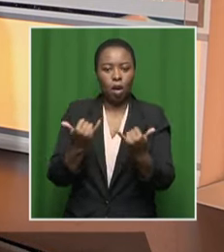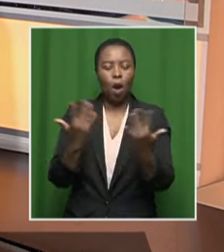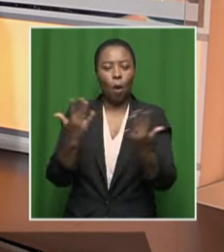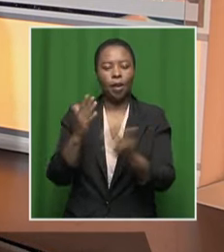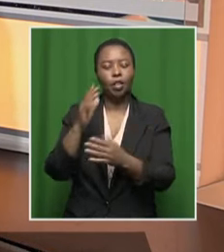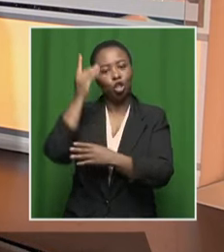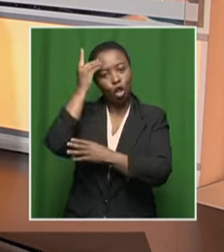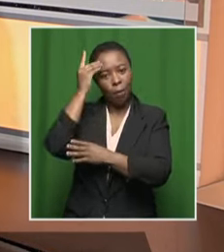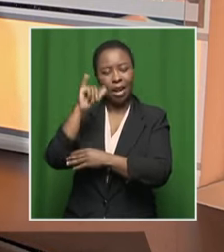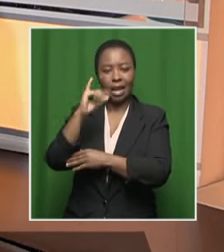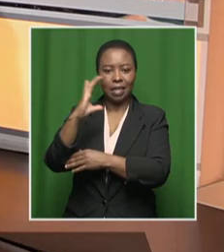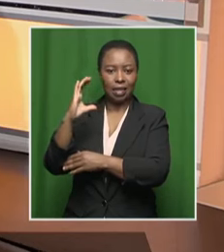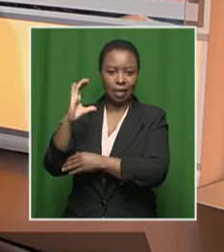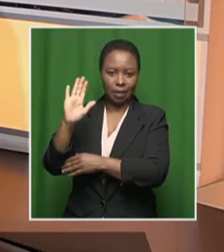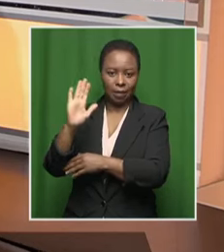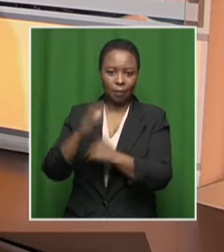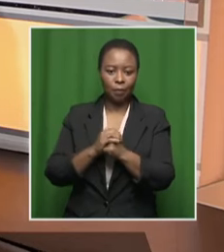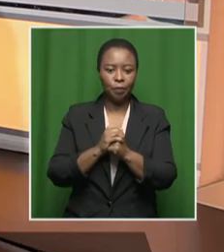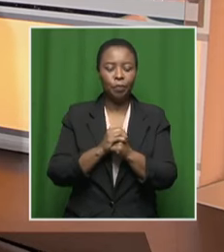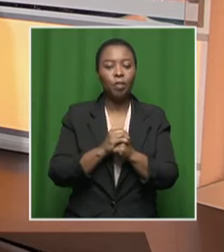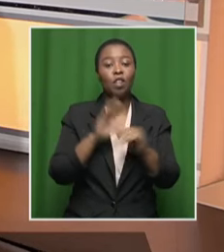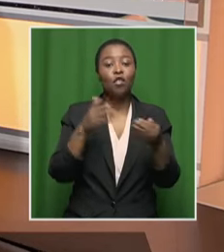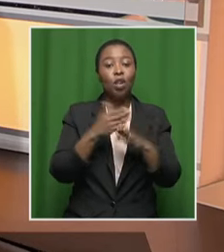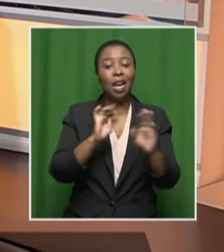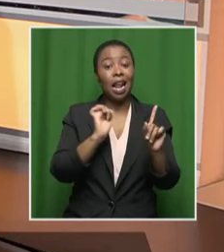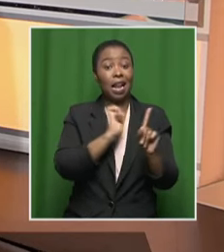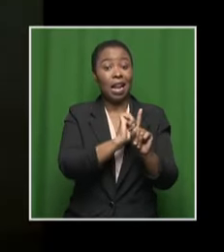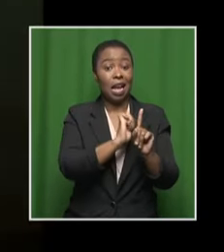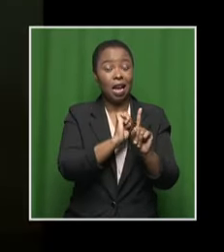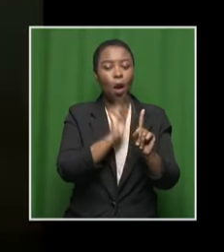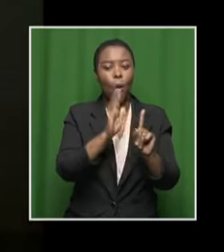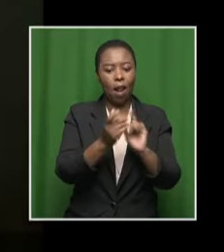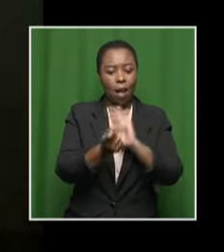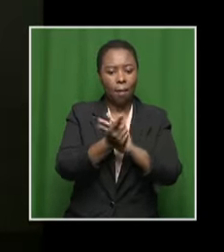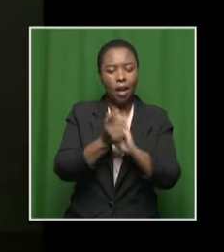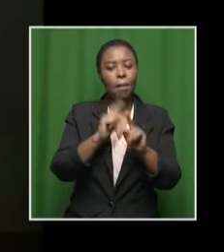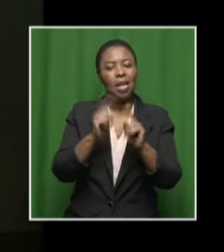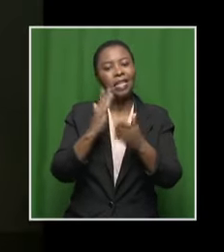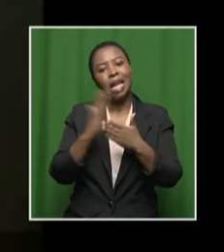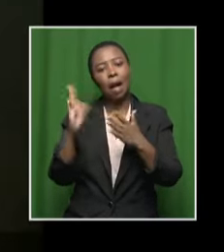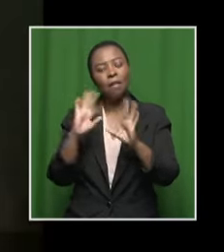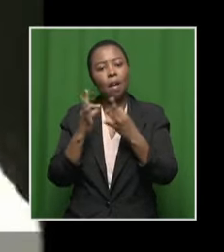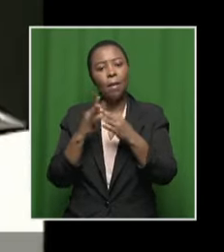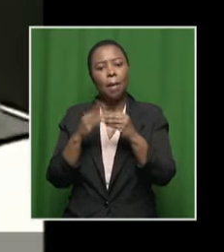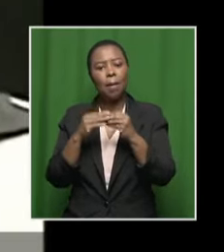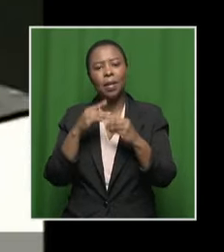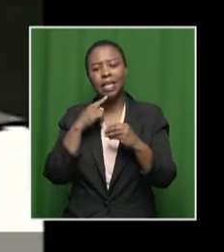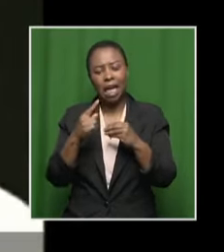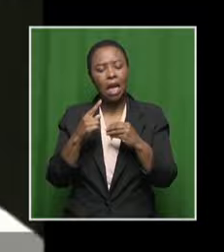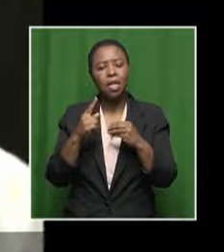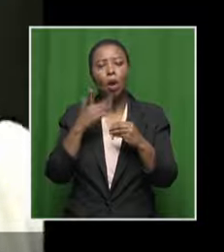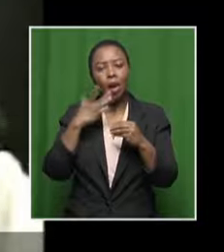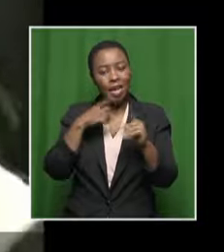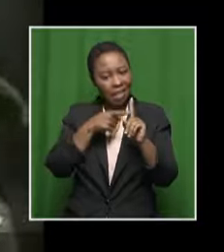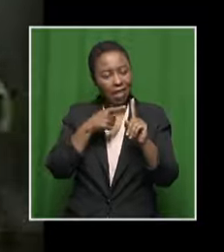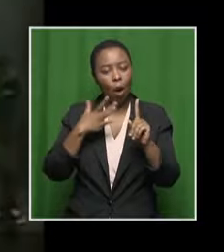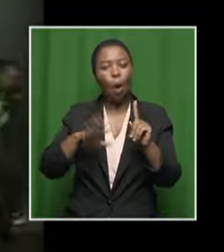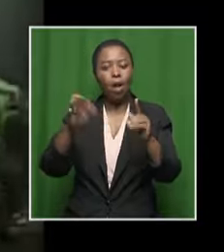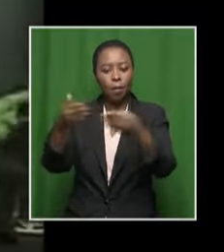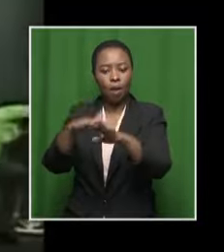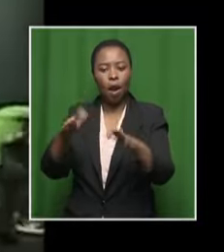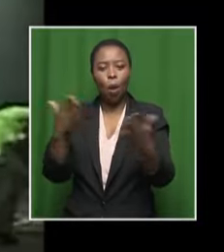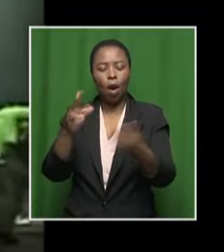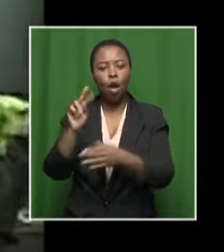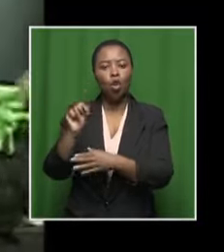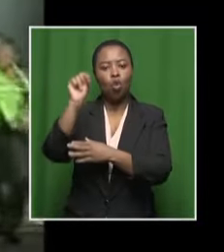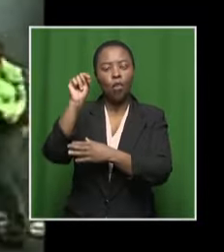ICC. Well, Ngema's funeral takes place despite some family members claiming that Ngema had wanted to be buried at eNhlwathi in